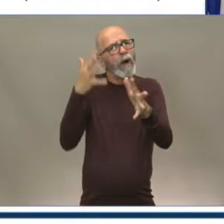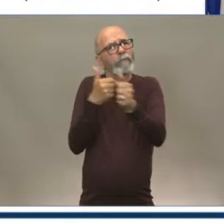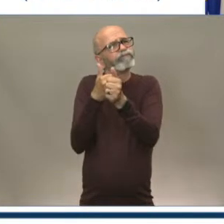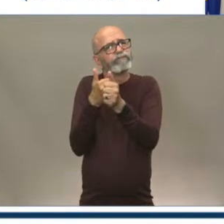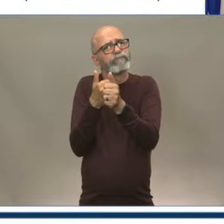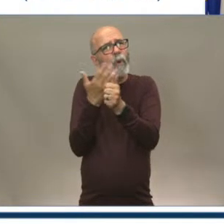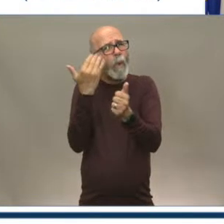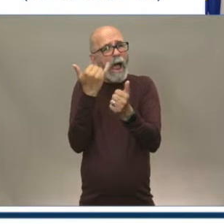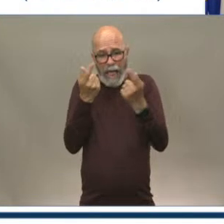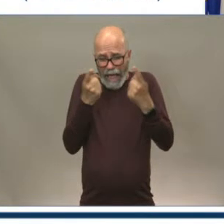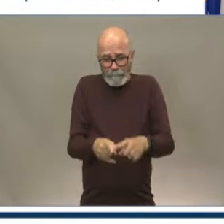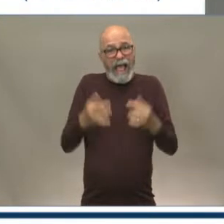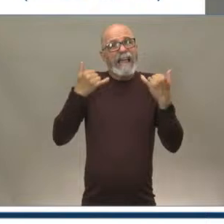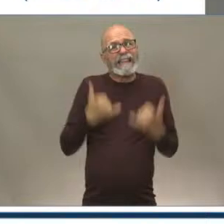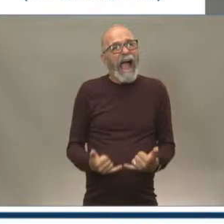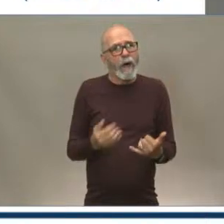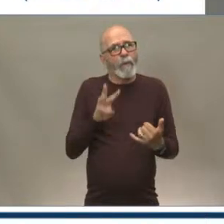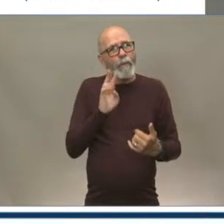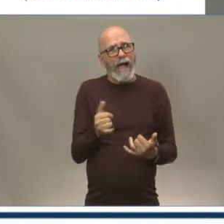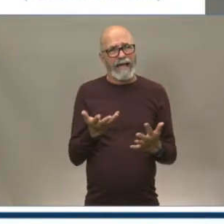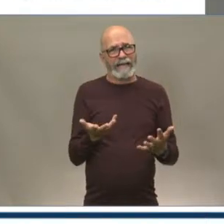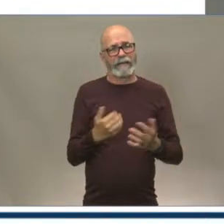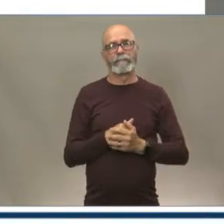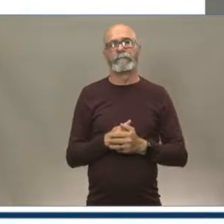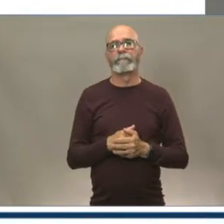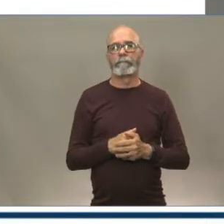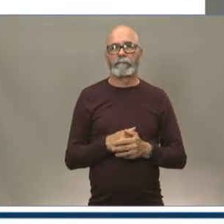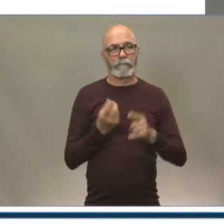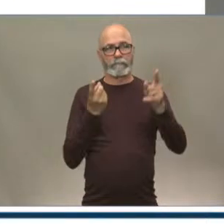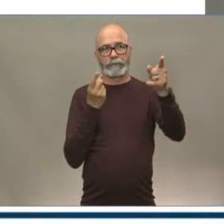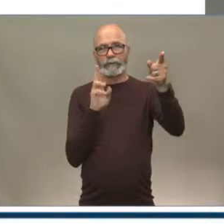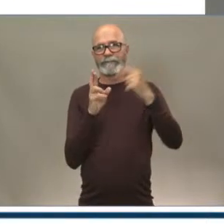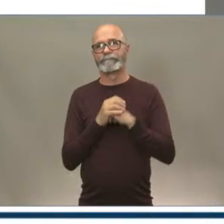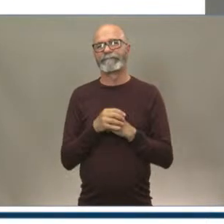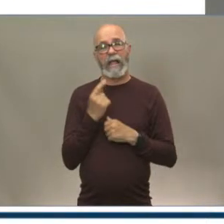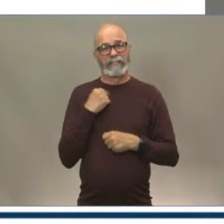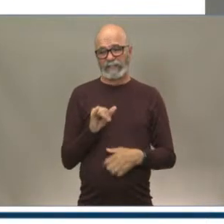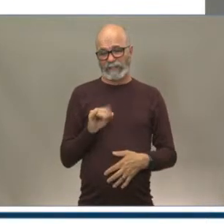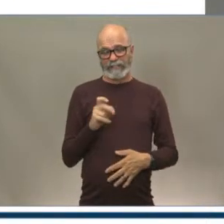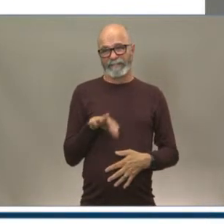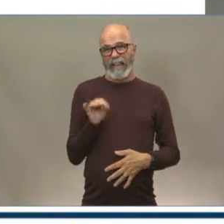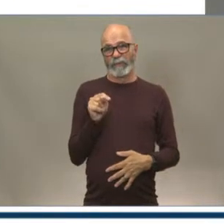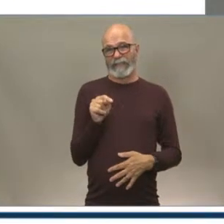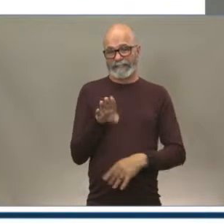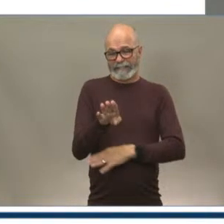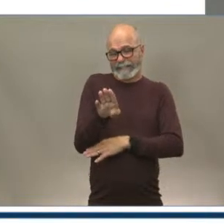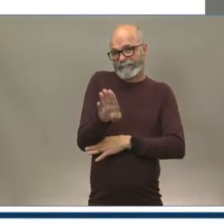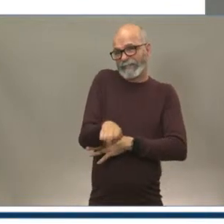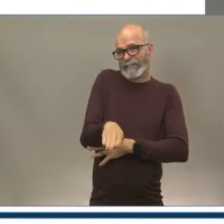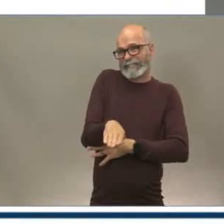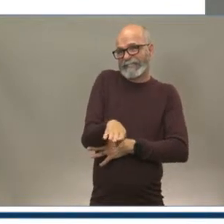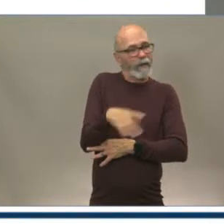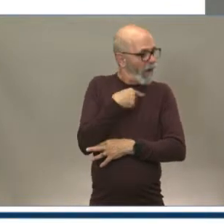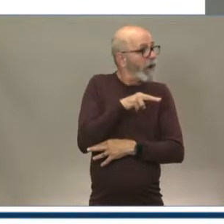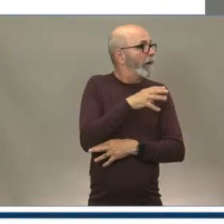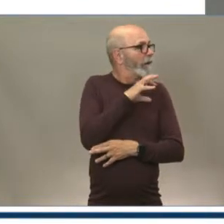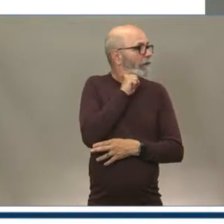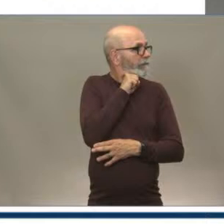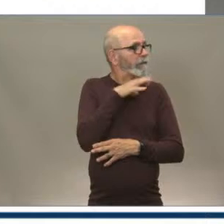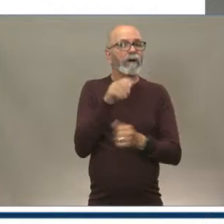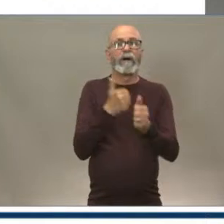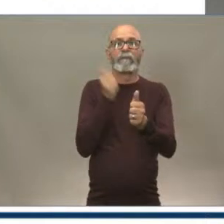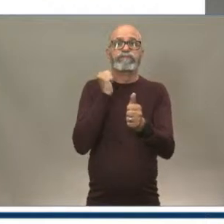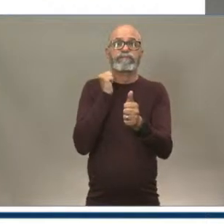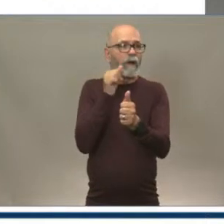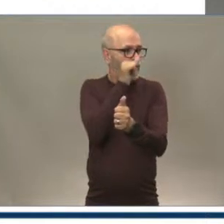late yesterday about the backlog at the lab, and then we learned today about the data entry issue. So we're being very open with